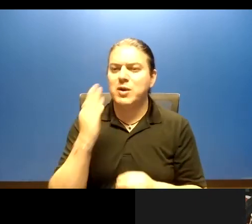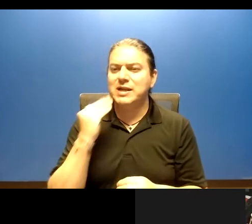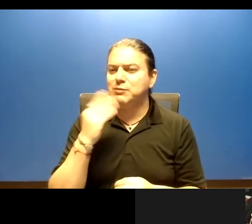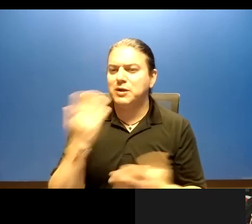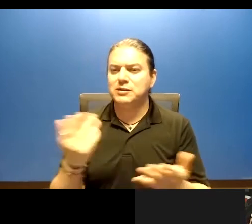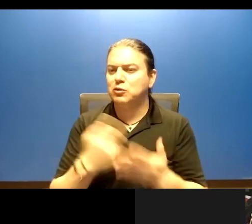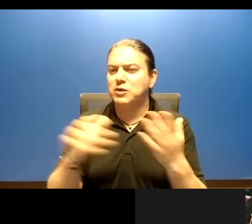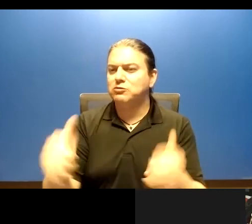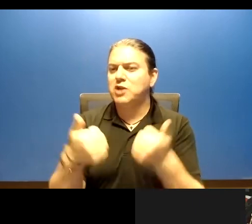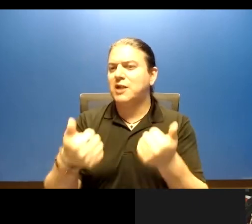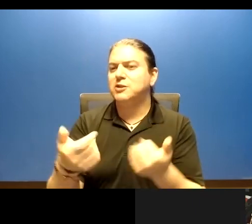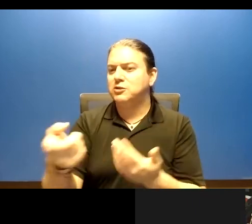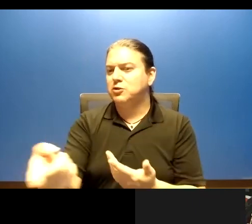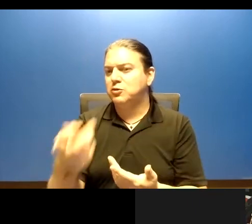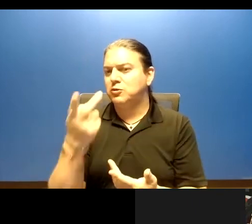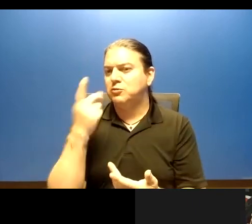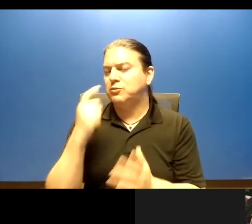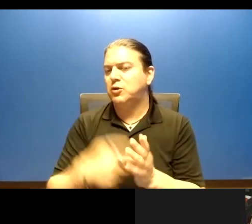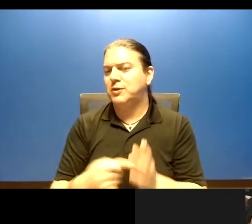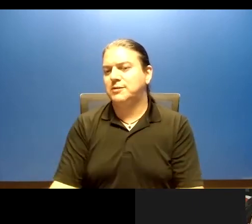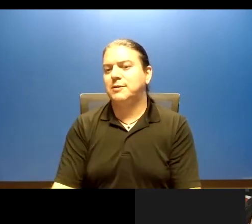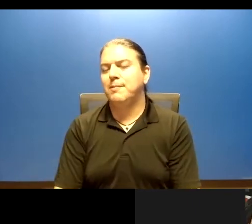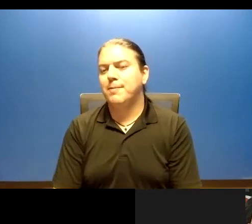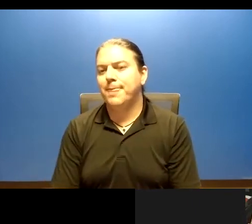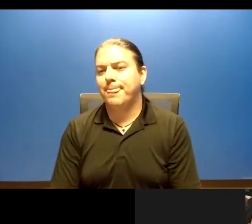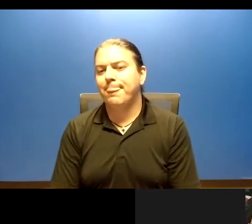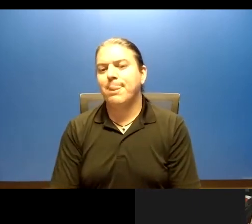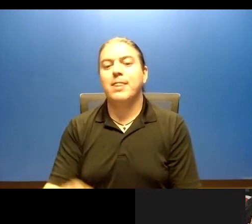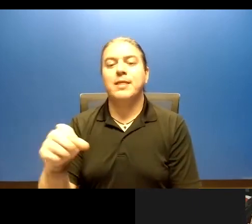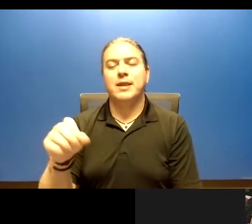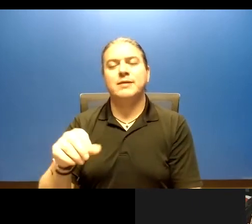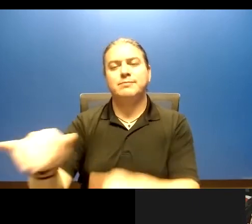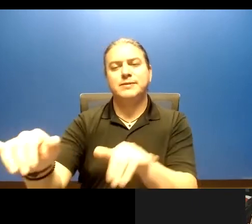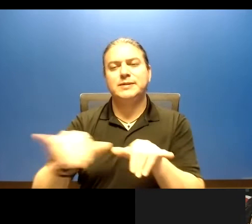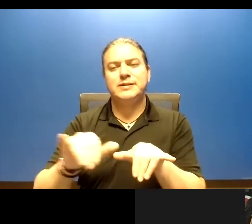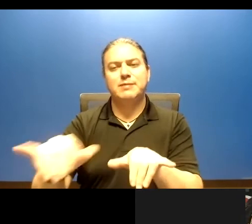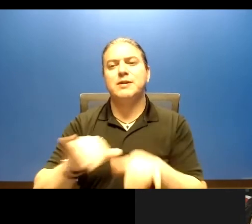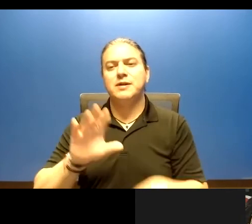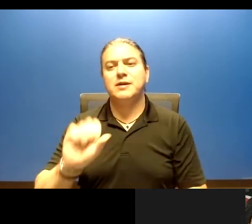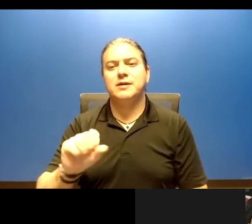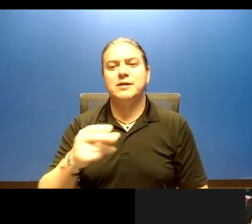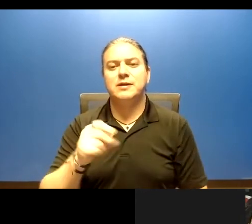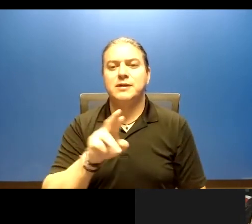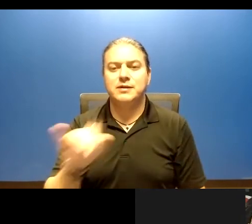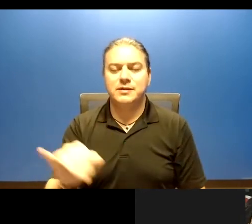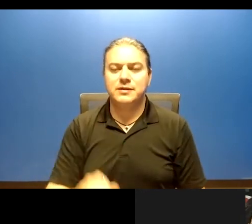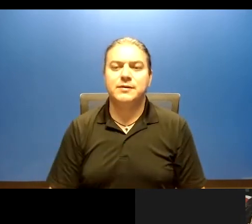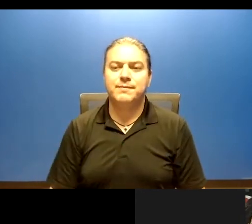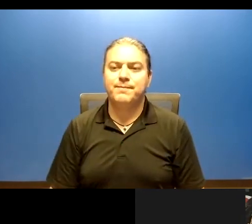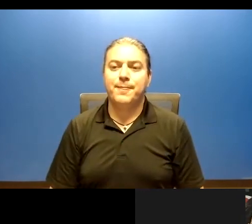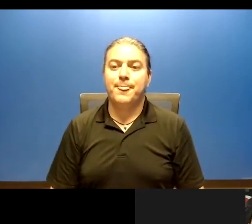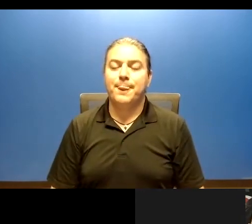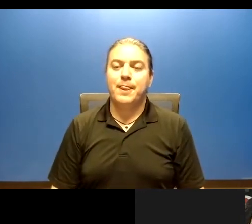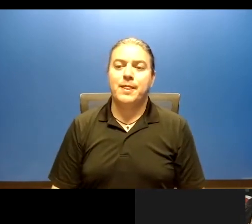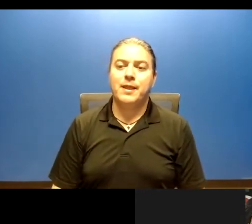challenges that you experienced? Yeah, so very similar to Sheri, we've had some of the similar challenges. We've been on both ends,